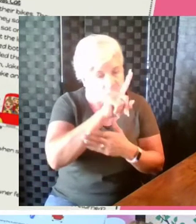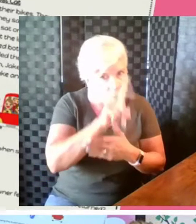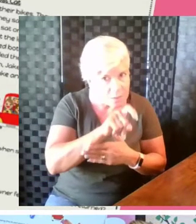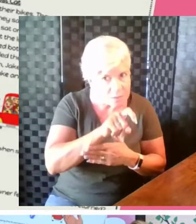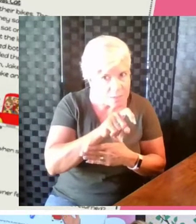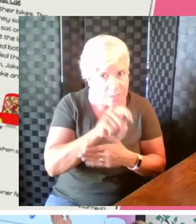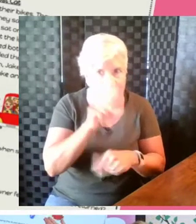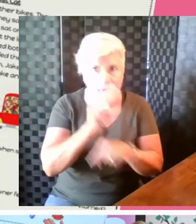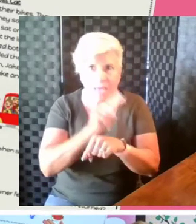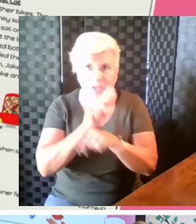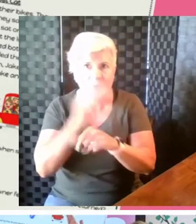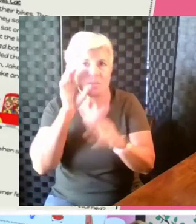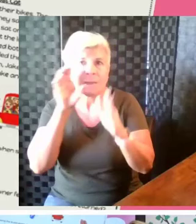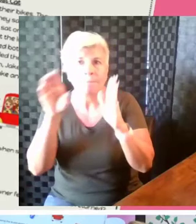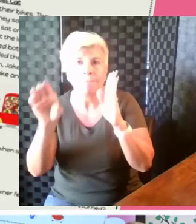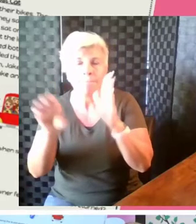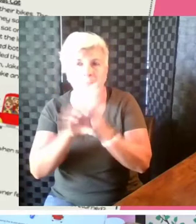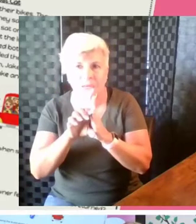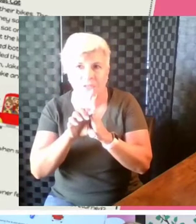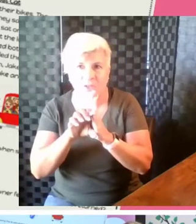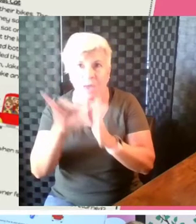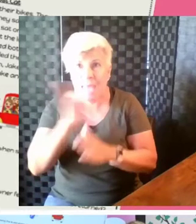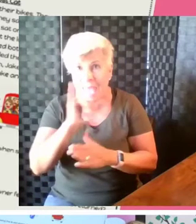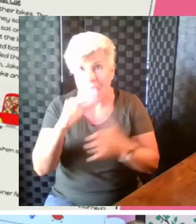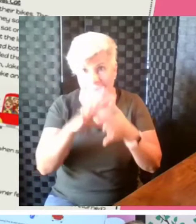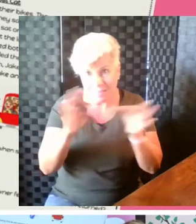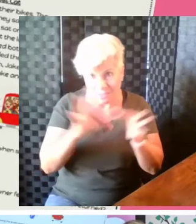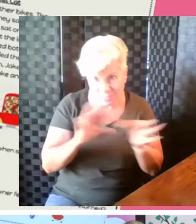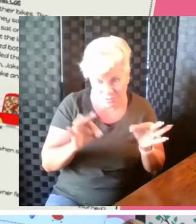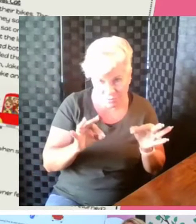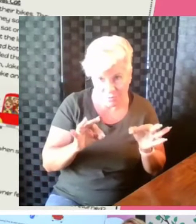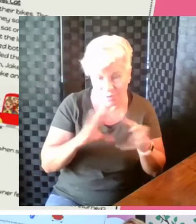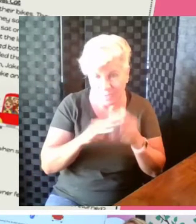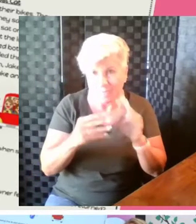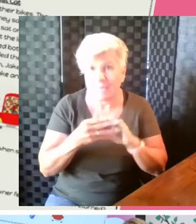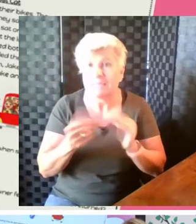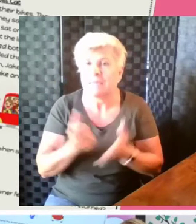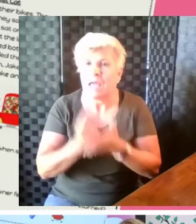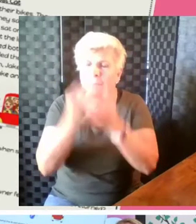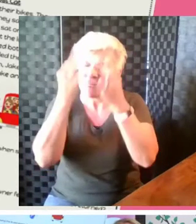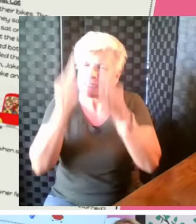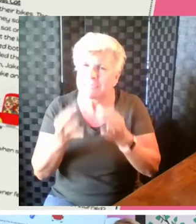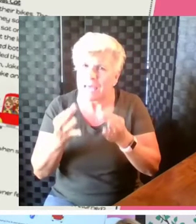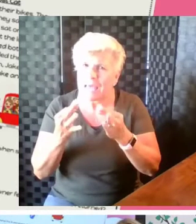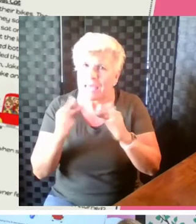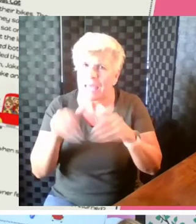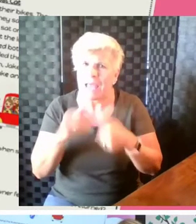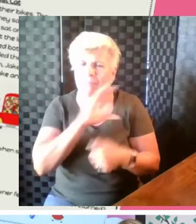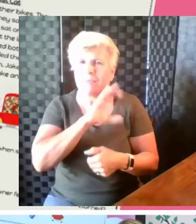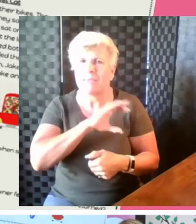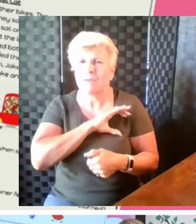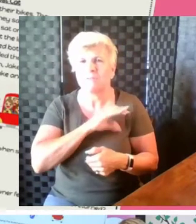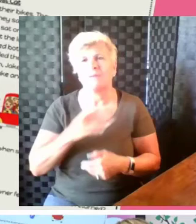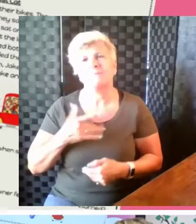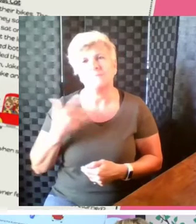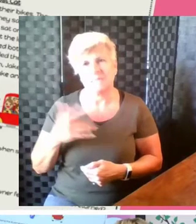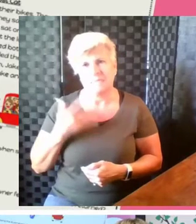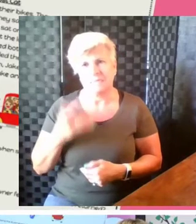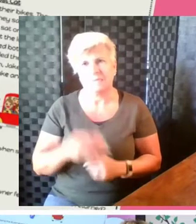questions and use the illustrations as well as the story to help you determine how that character is